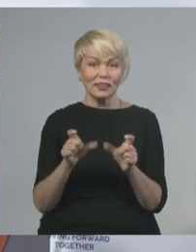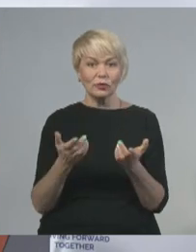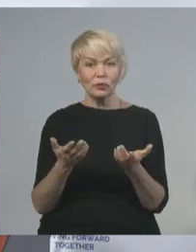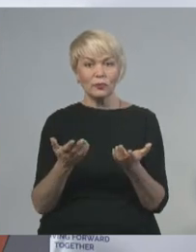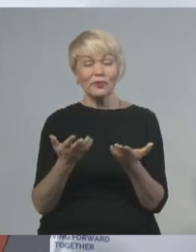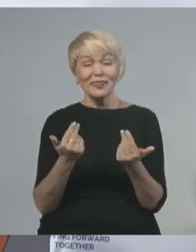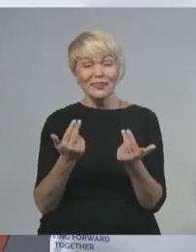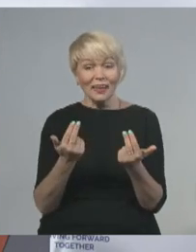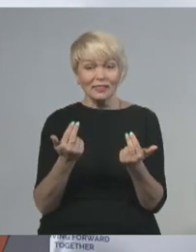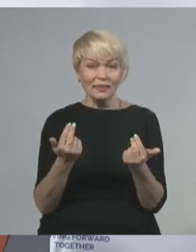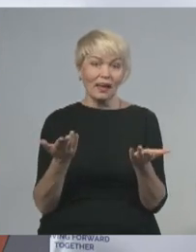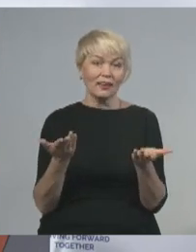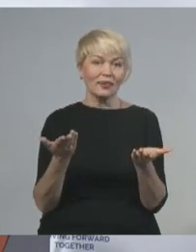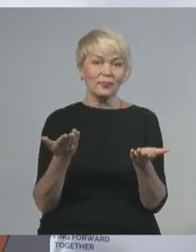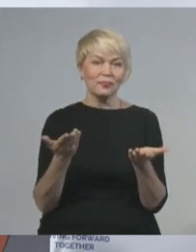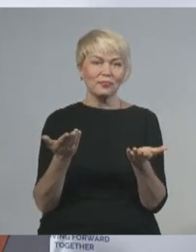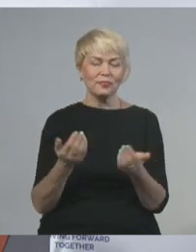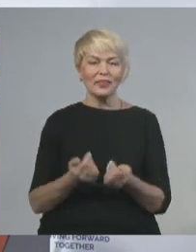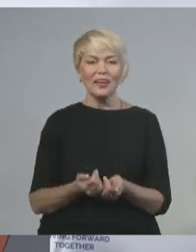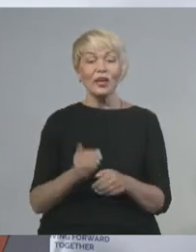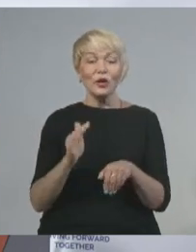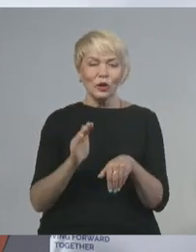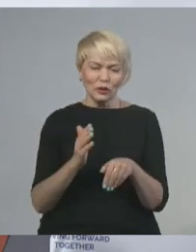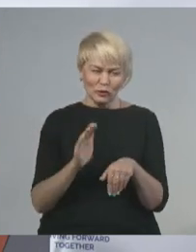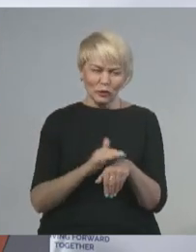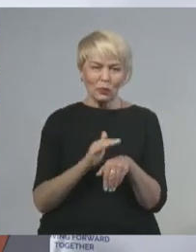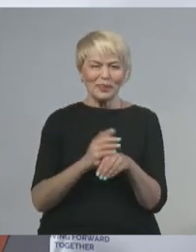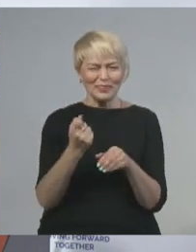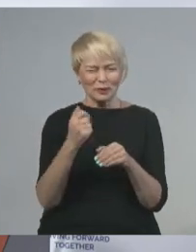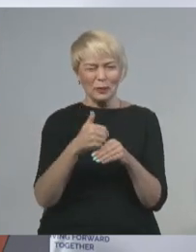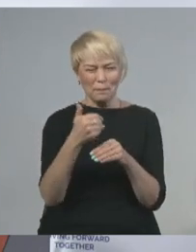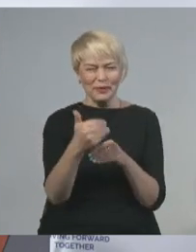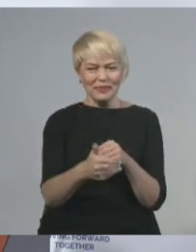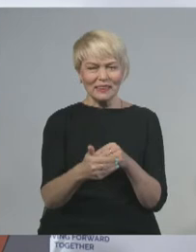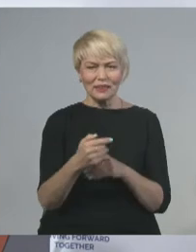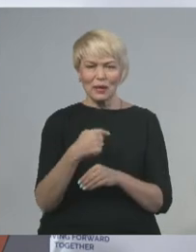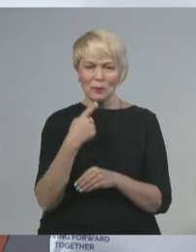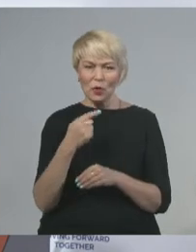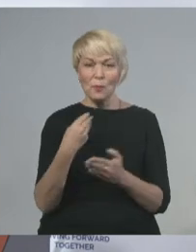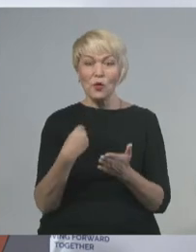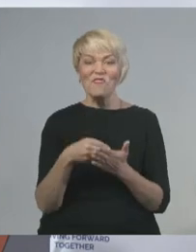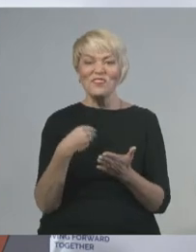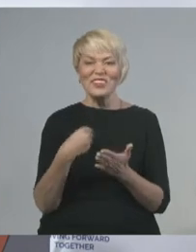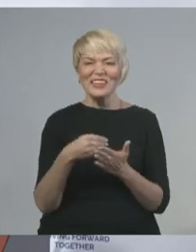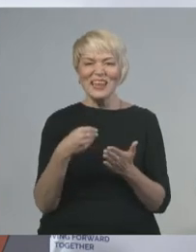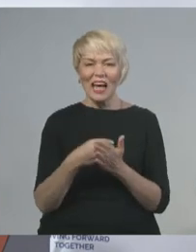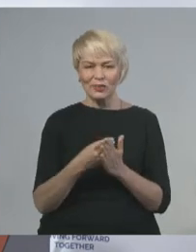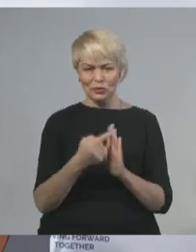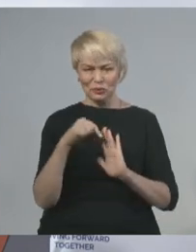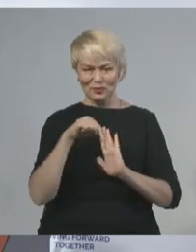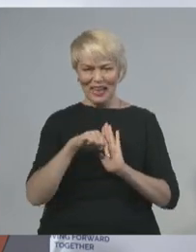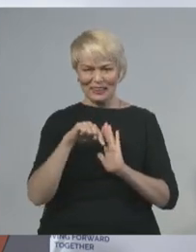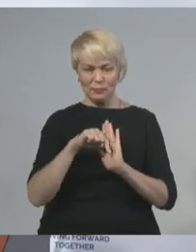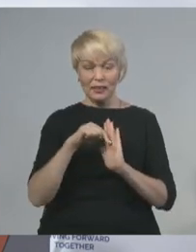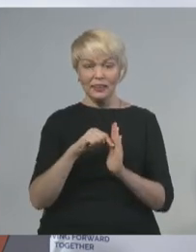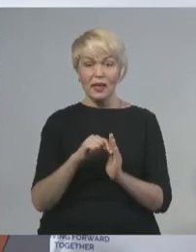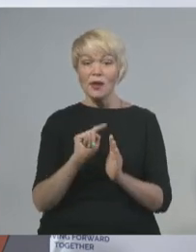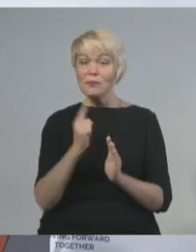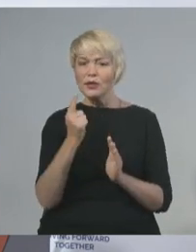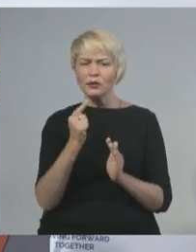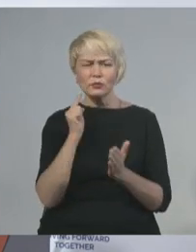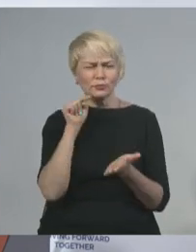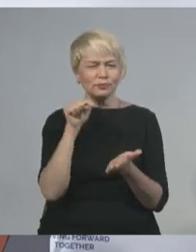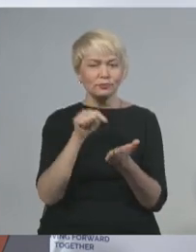it later because i would like to focus more on on the information issues and the way how the public